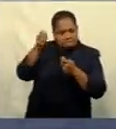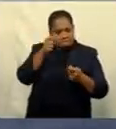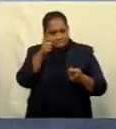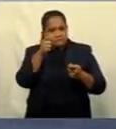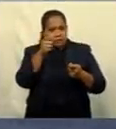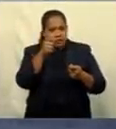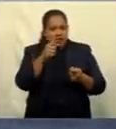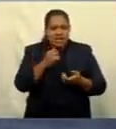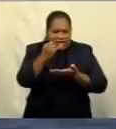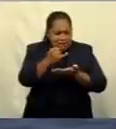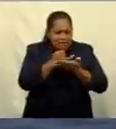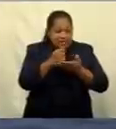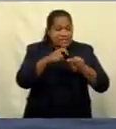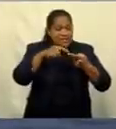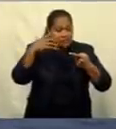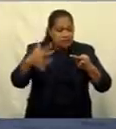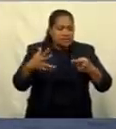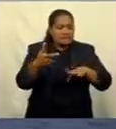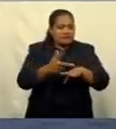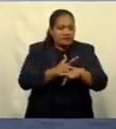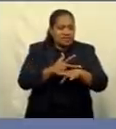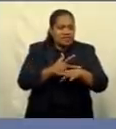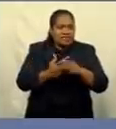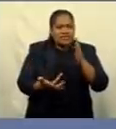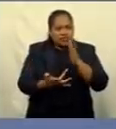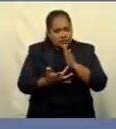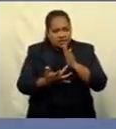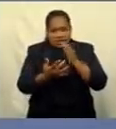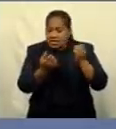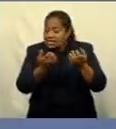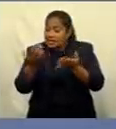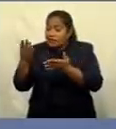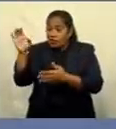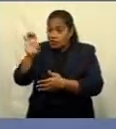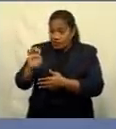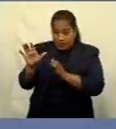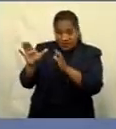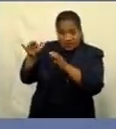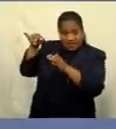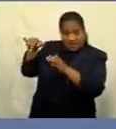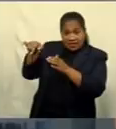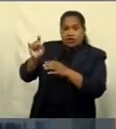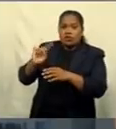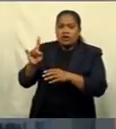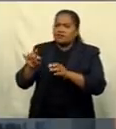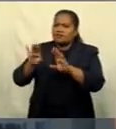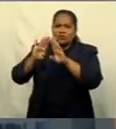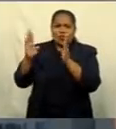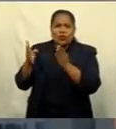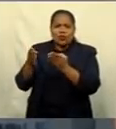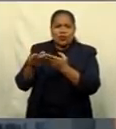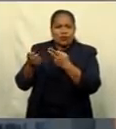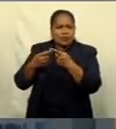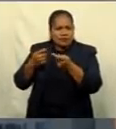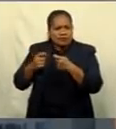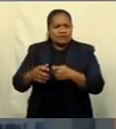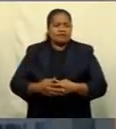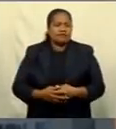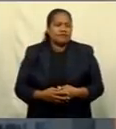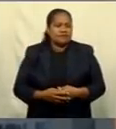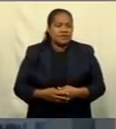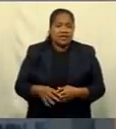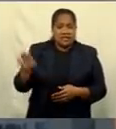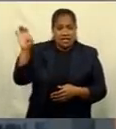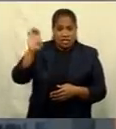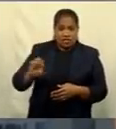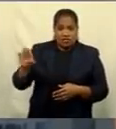to invest in expensive green technologies, giving European firms a competitive edge in global markets, and burnish the EU's global